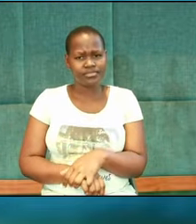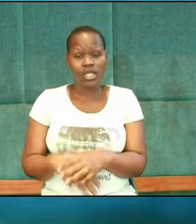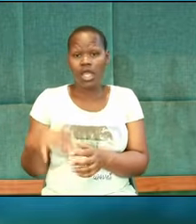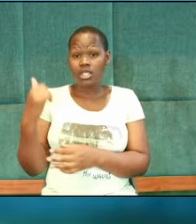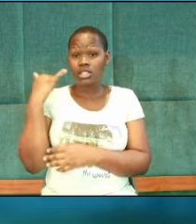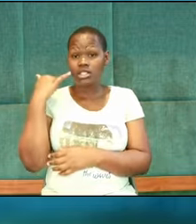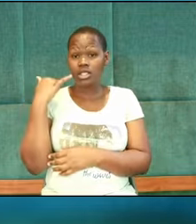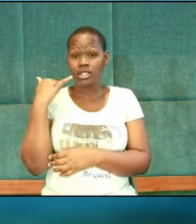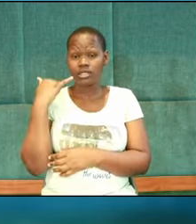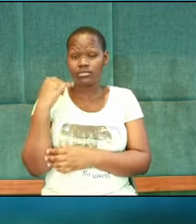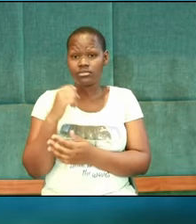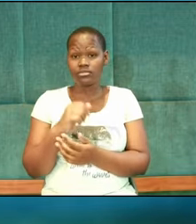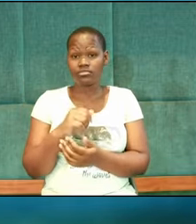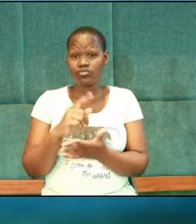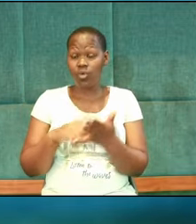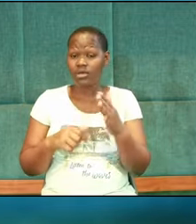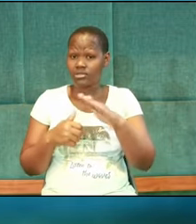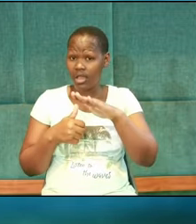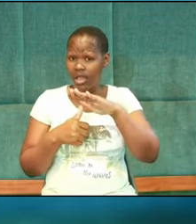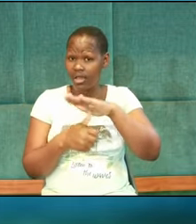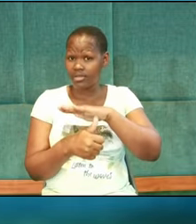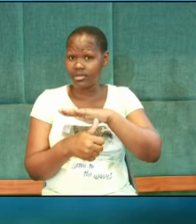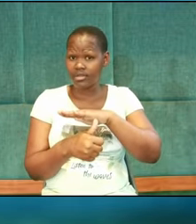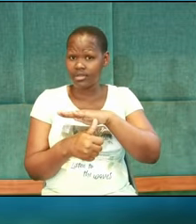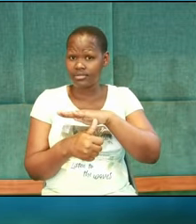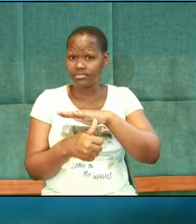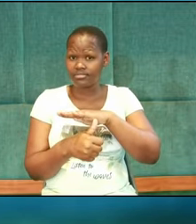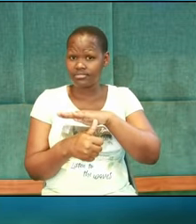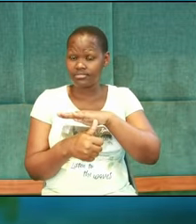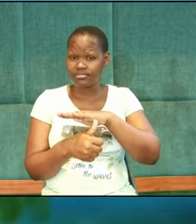Yesterday was what? Under what? Stand.